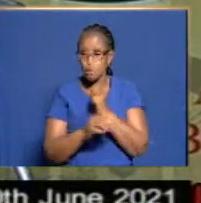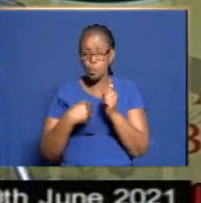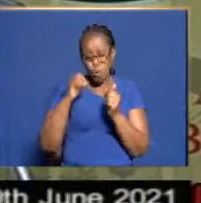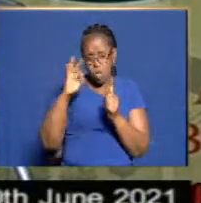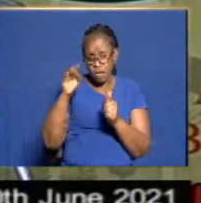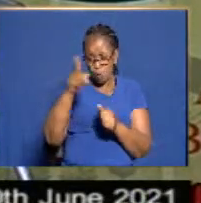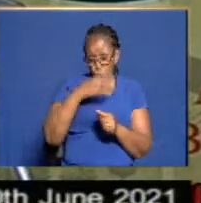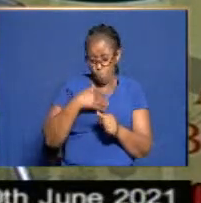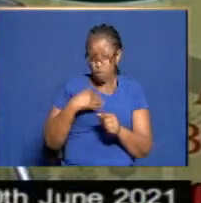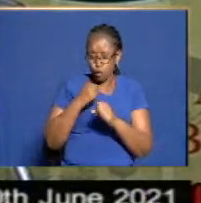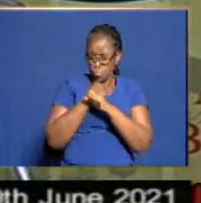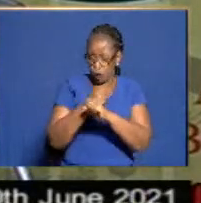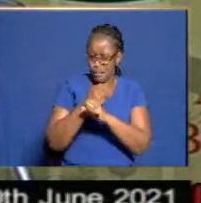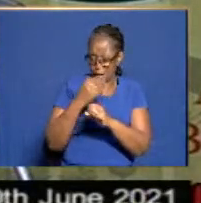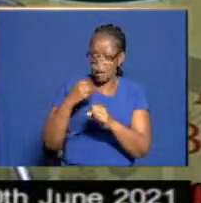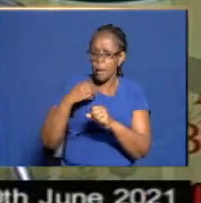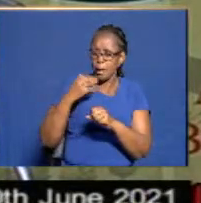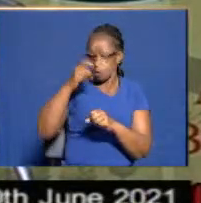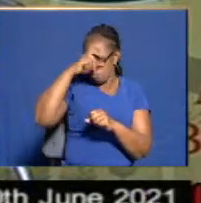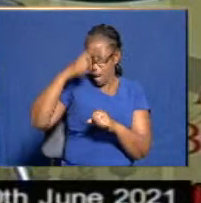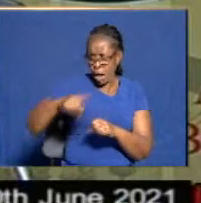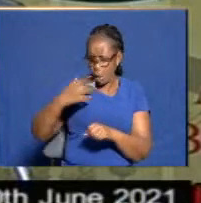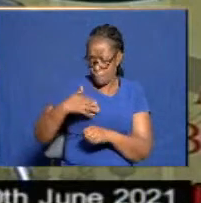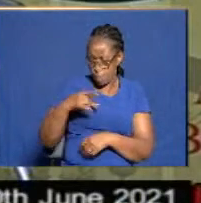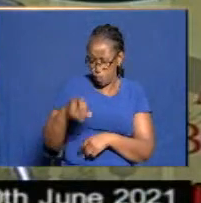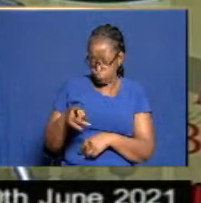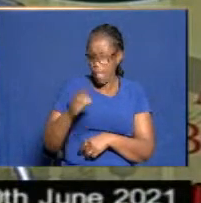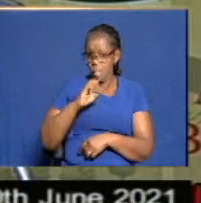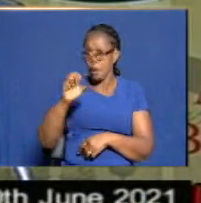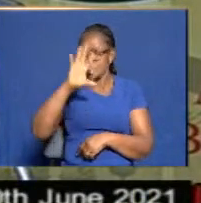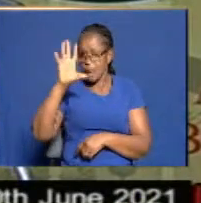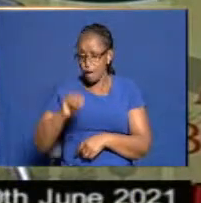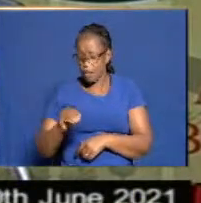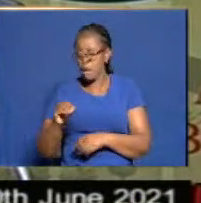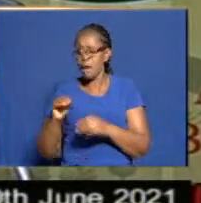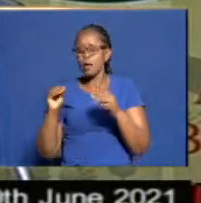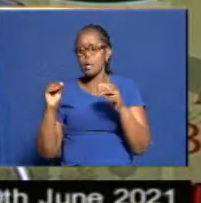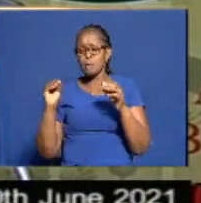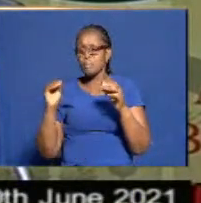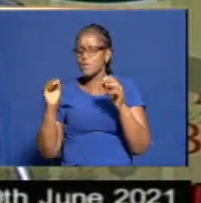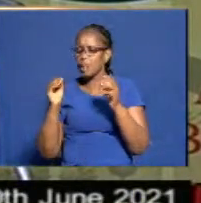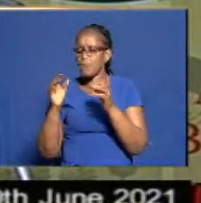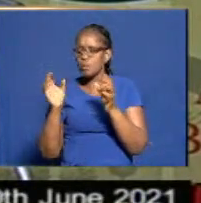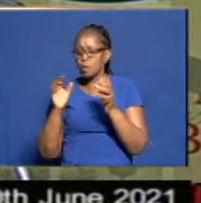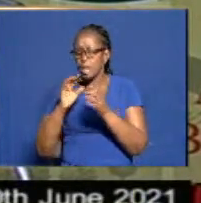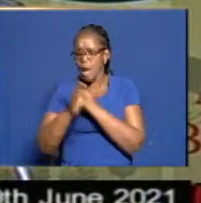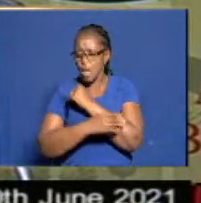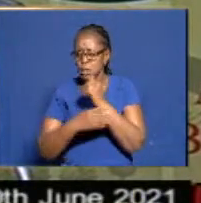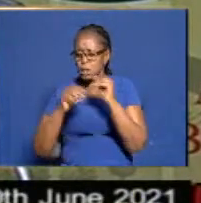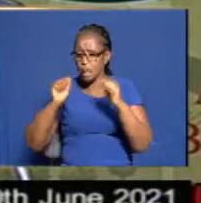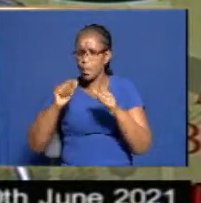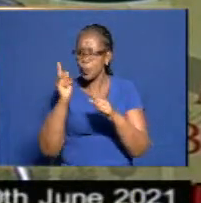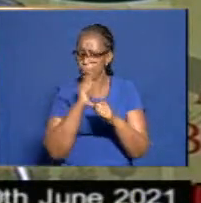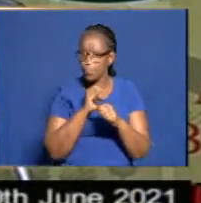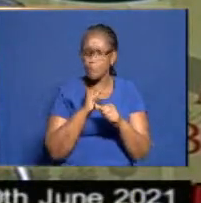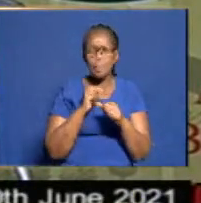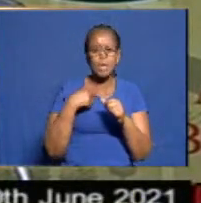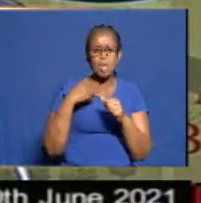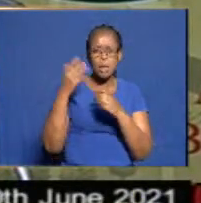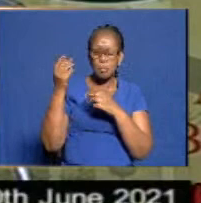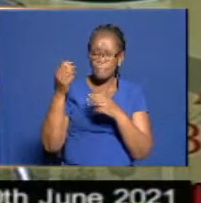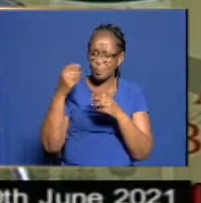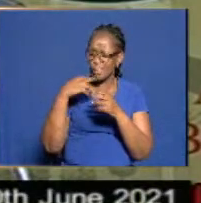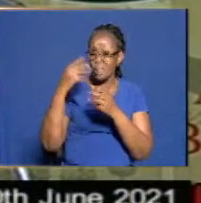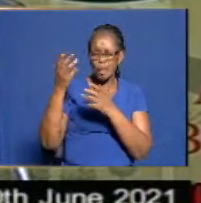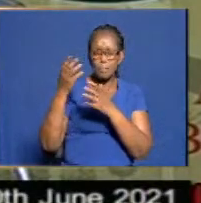this subsector, the South African partner states agreed that imported iron and steel products shall continue attracting a duty rate